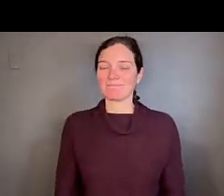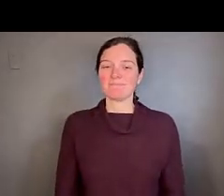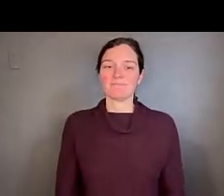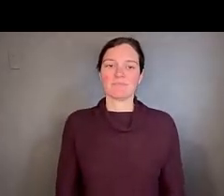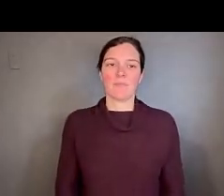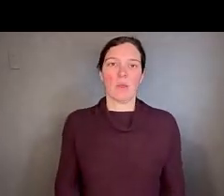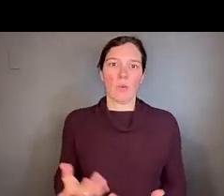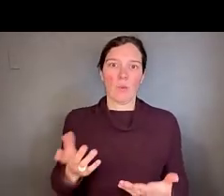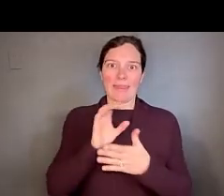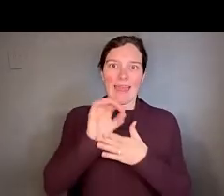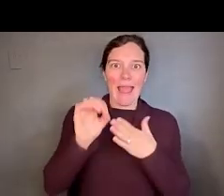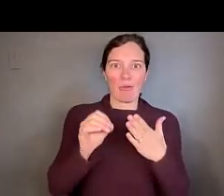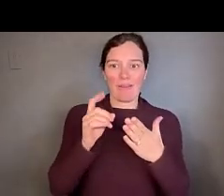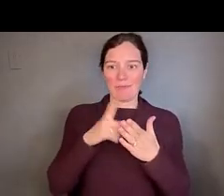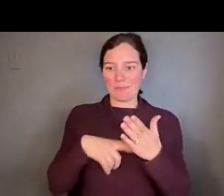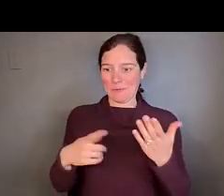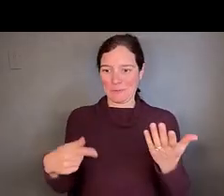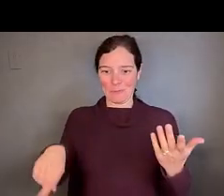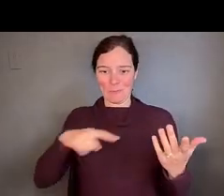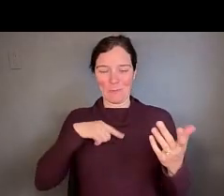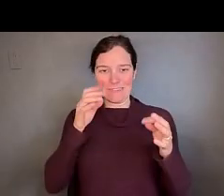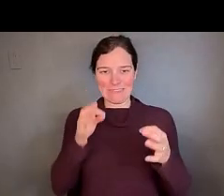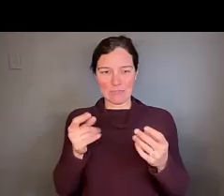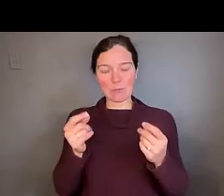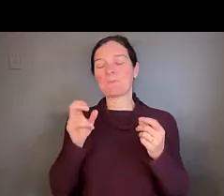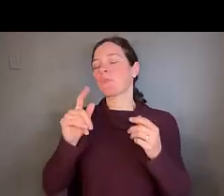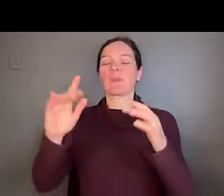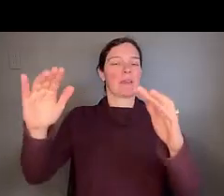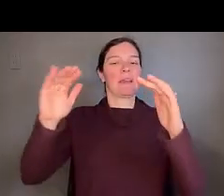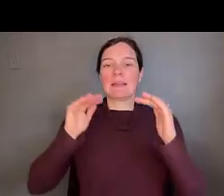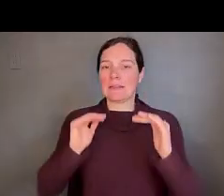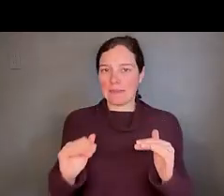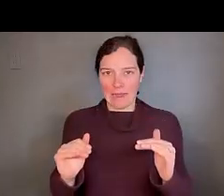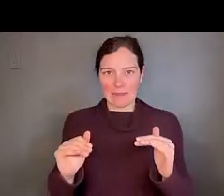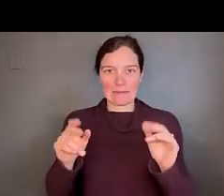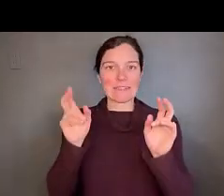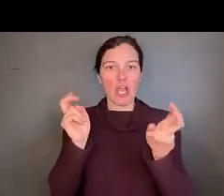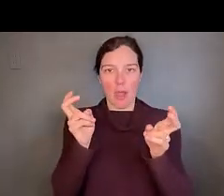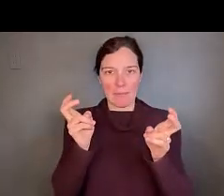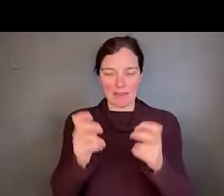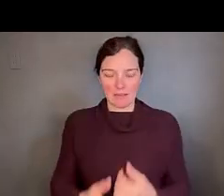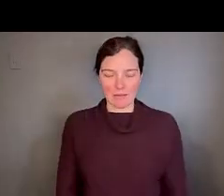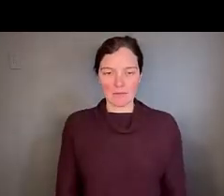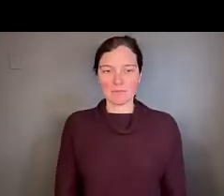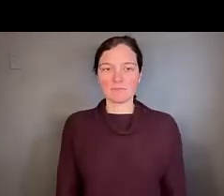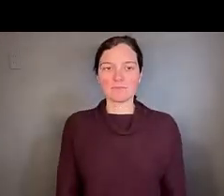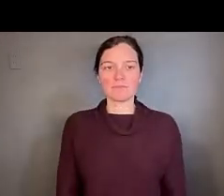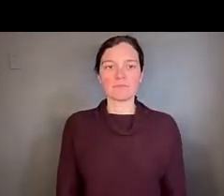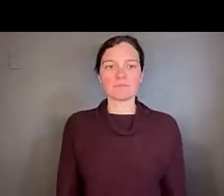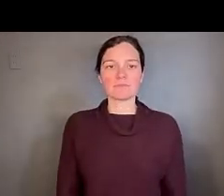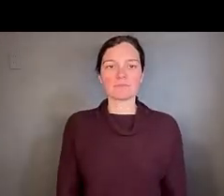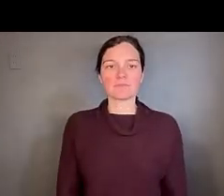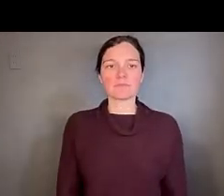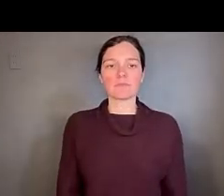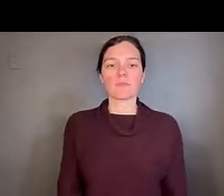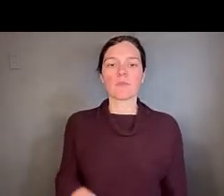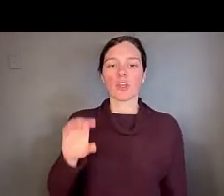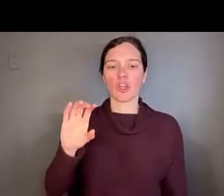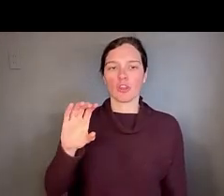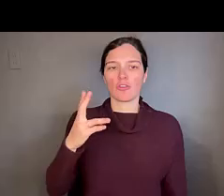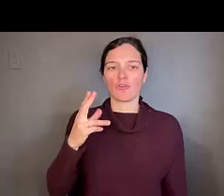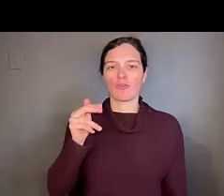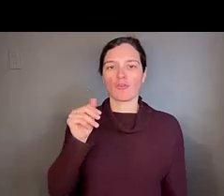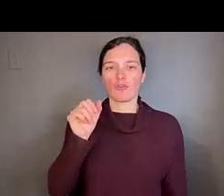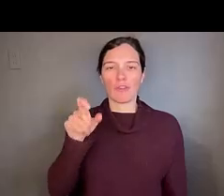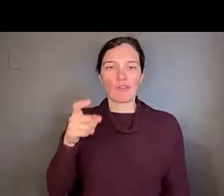outcome is and what society decides to do. All right, moving to the next topic, big topic, So Chase, you saw Nancy